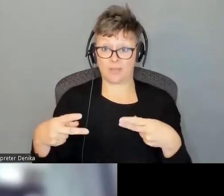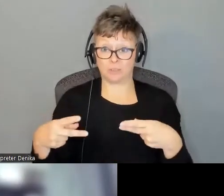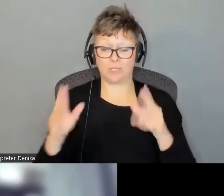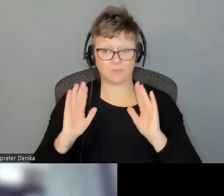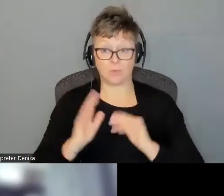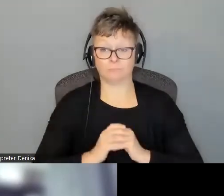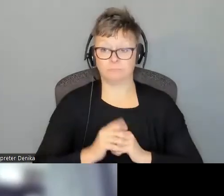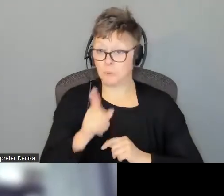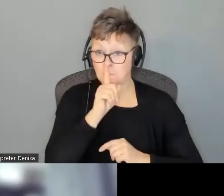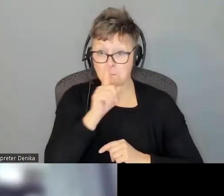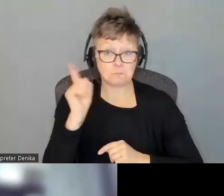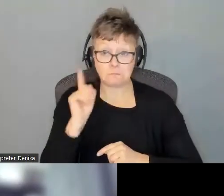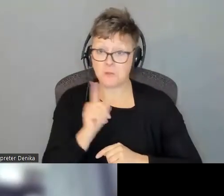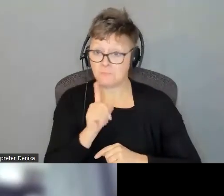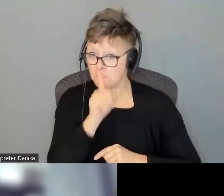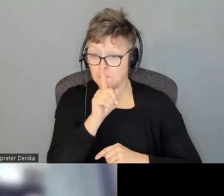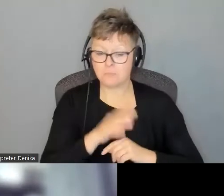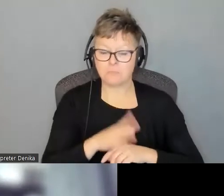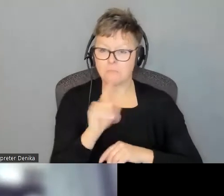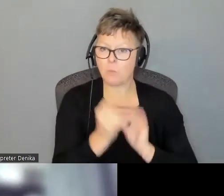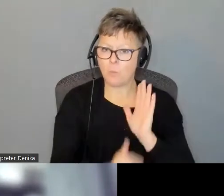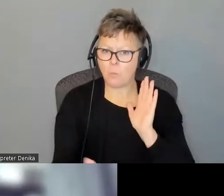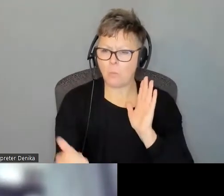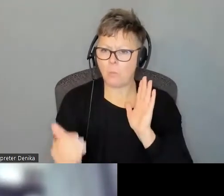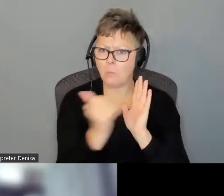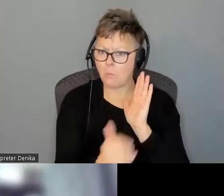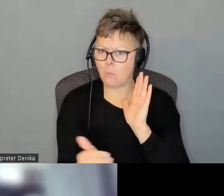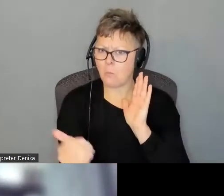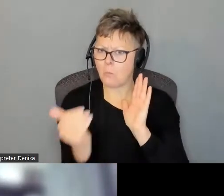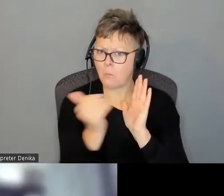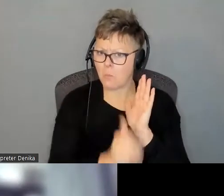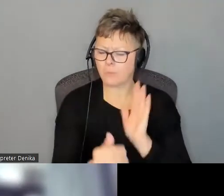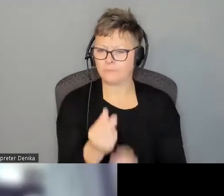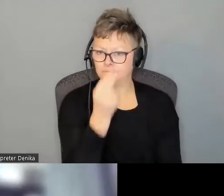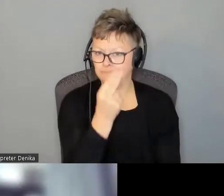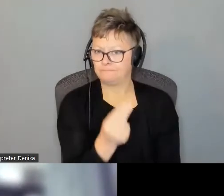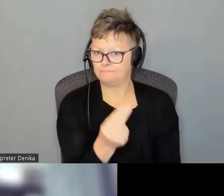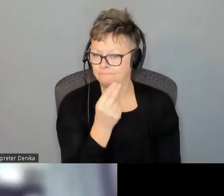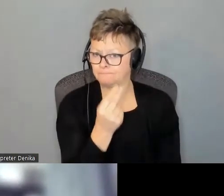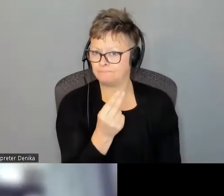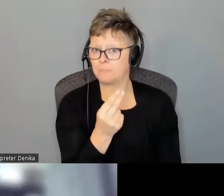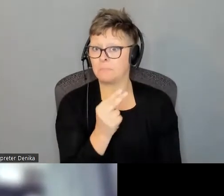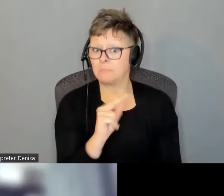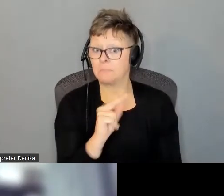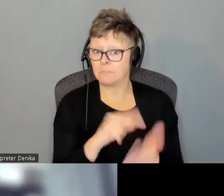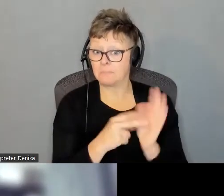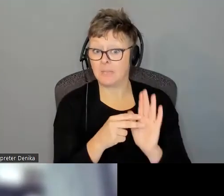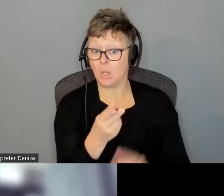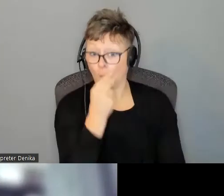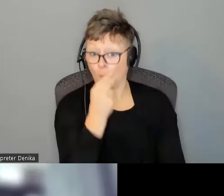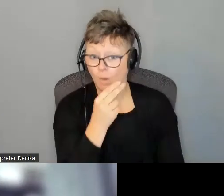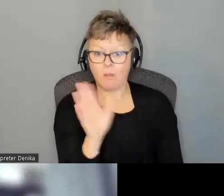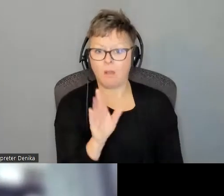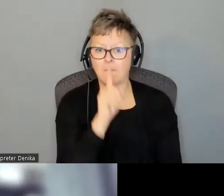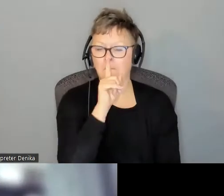was deaf. But time and time again, she kept on getting no answers to her requests. So, for us as employers